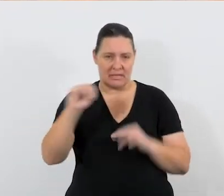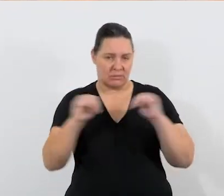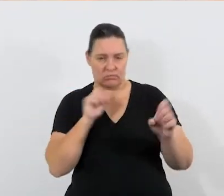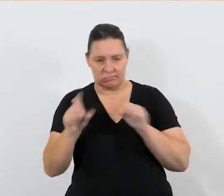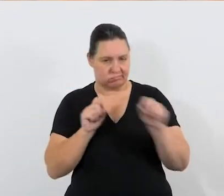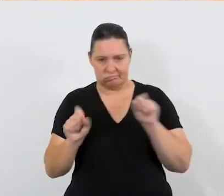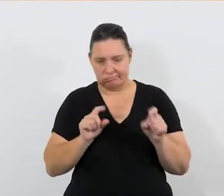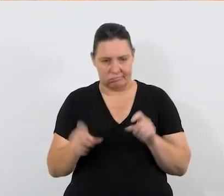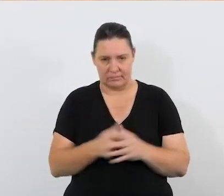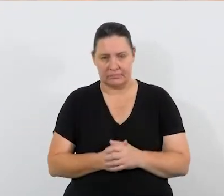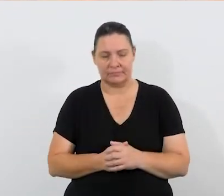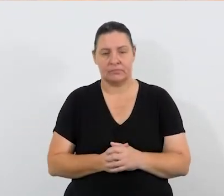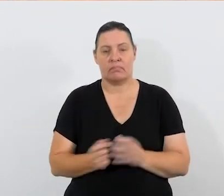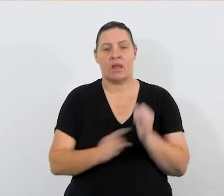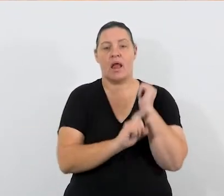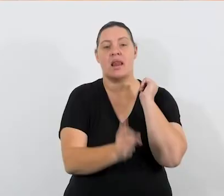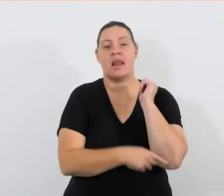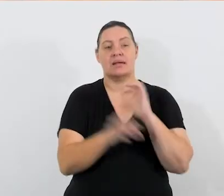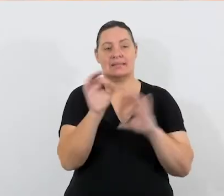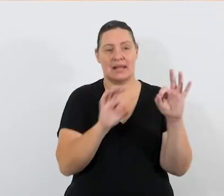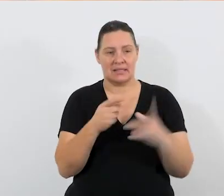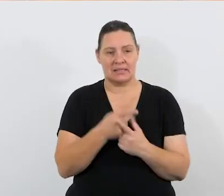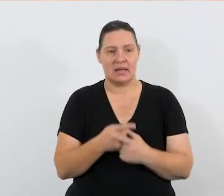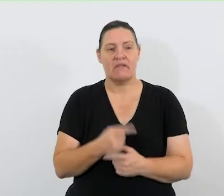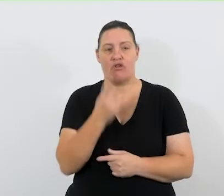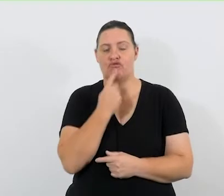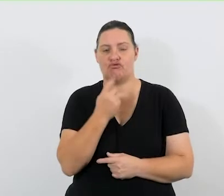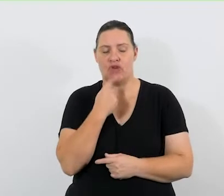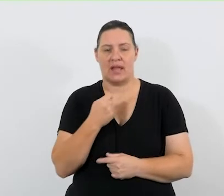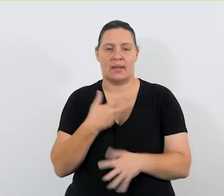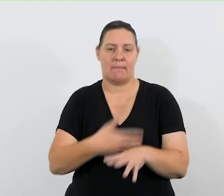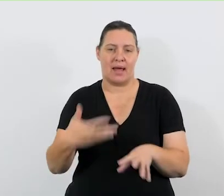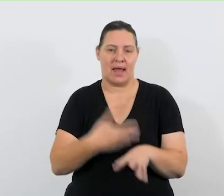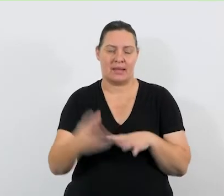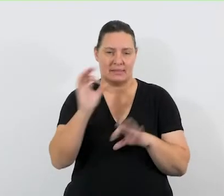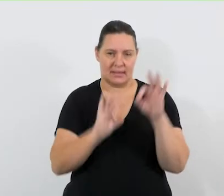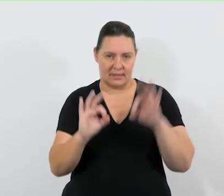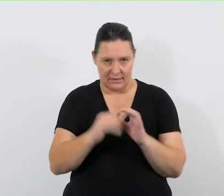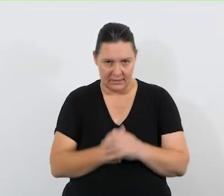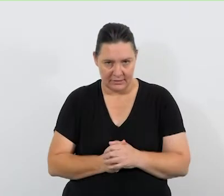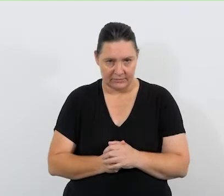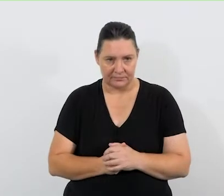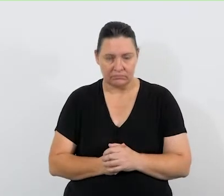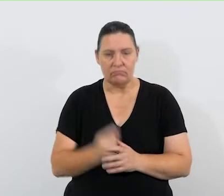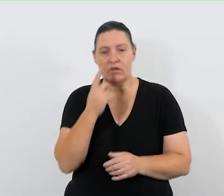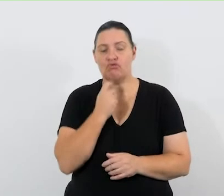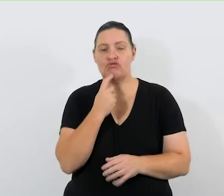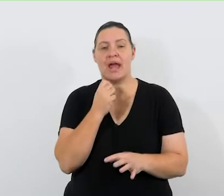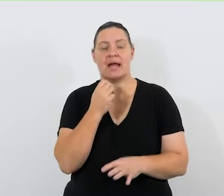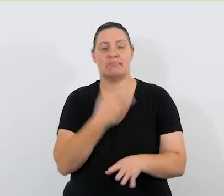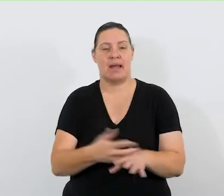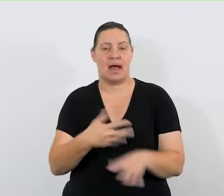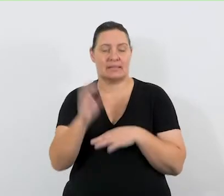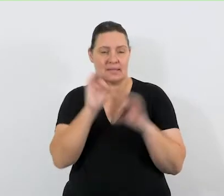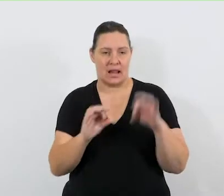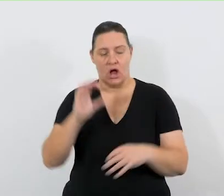do. They carry messages. Now, the last type of cells that we come across is the red blood cells. So